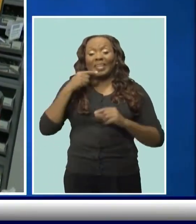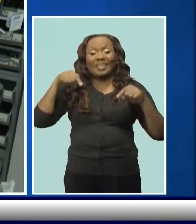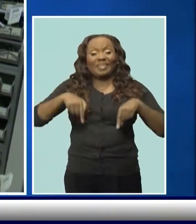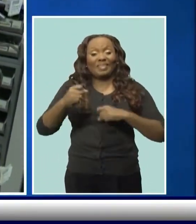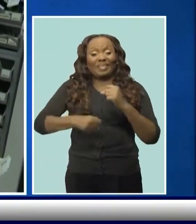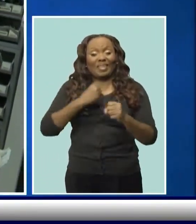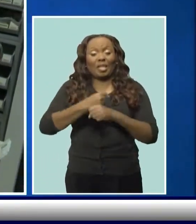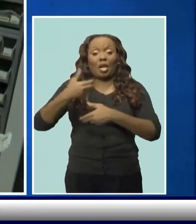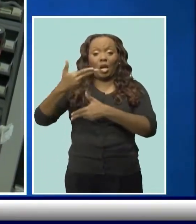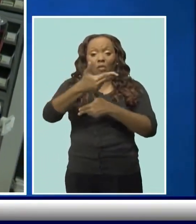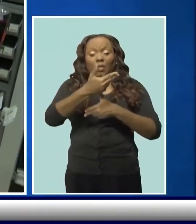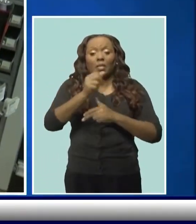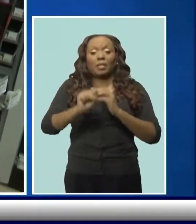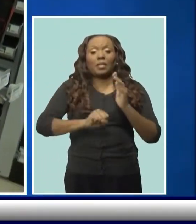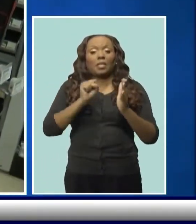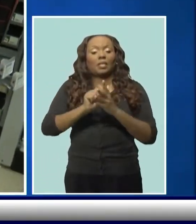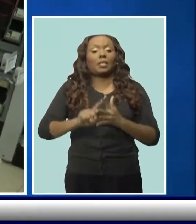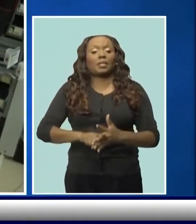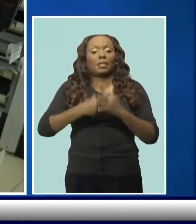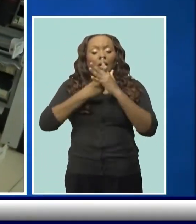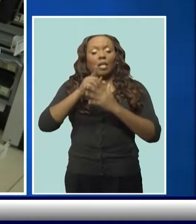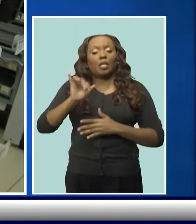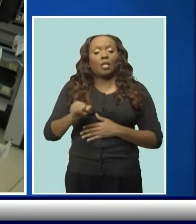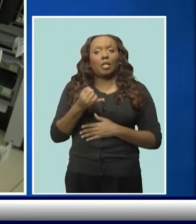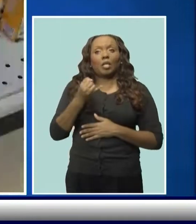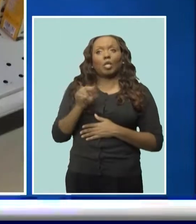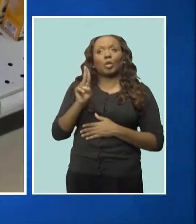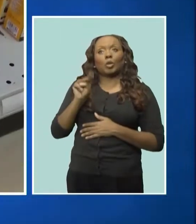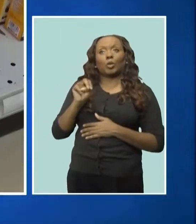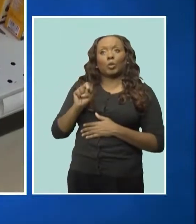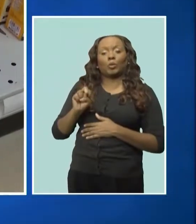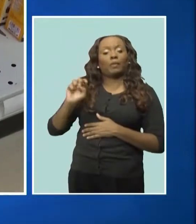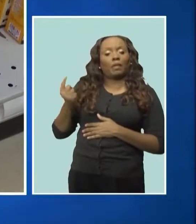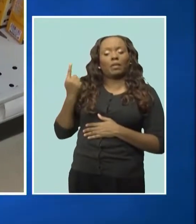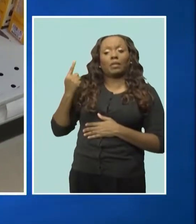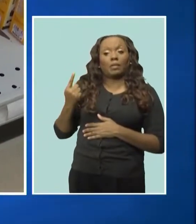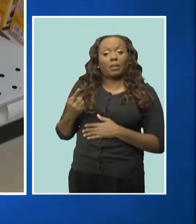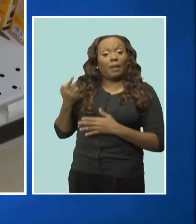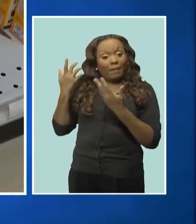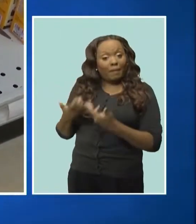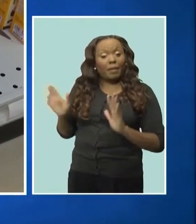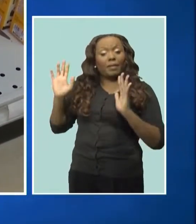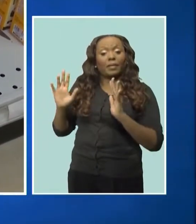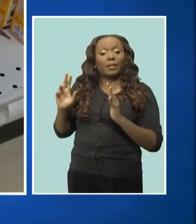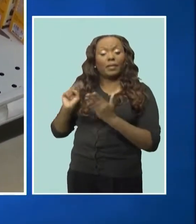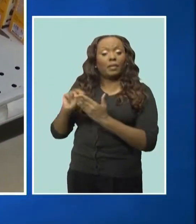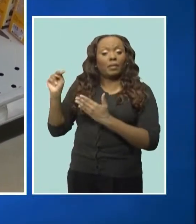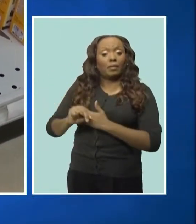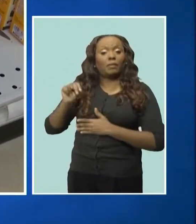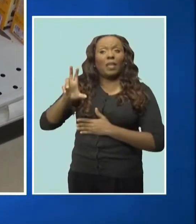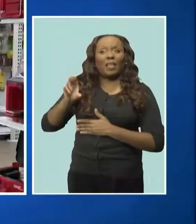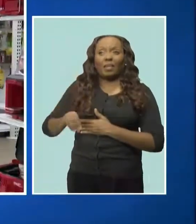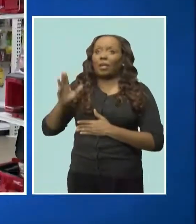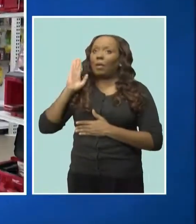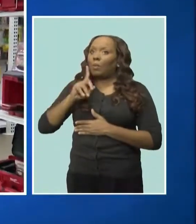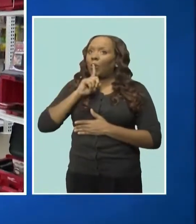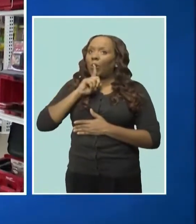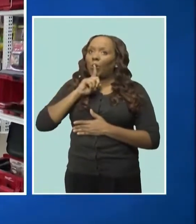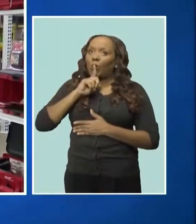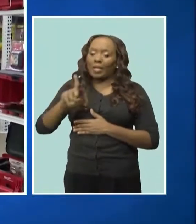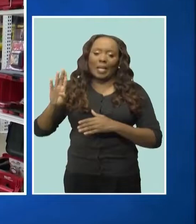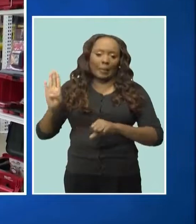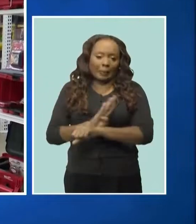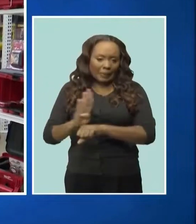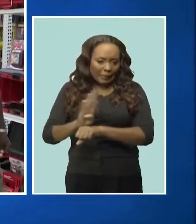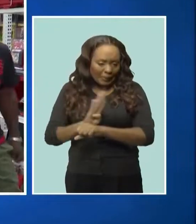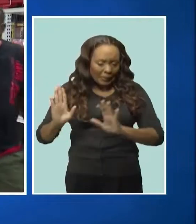season, which begins on June 1st and ends on November 30th, is set to be an active one. Mr. Abrams